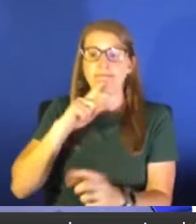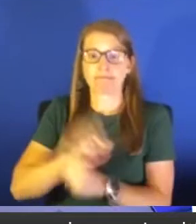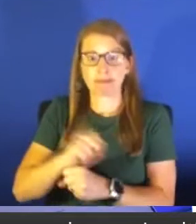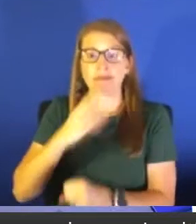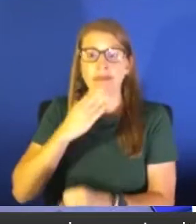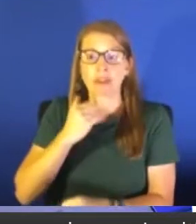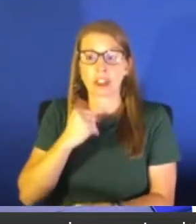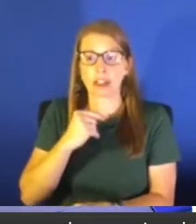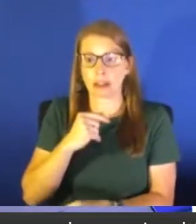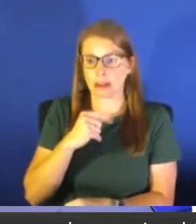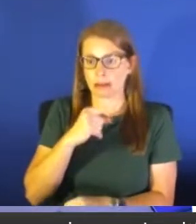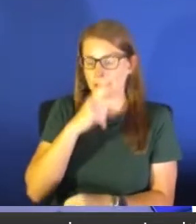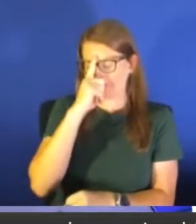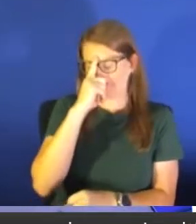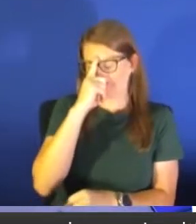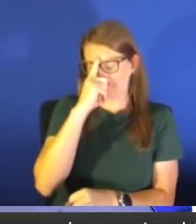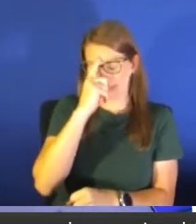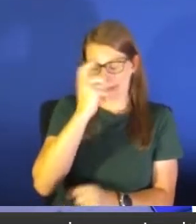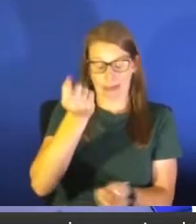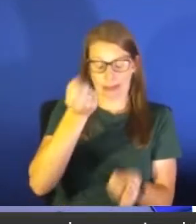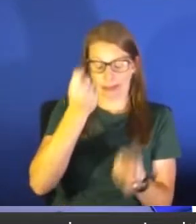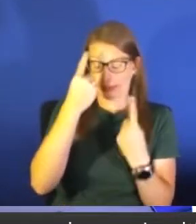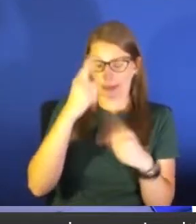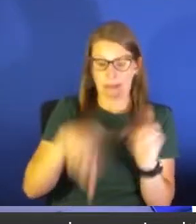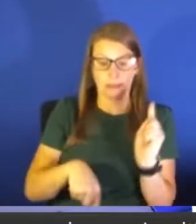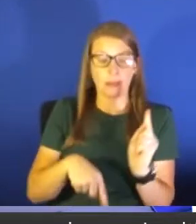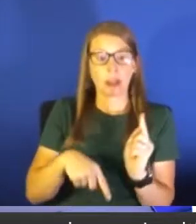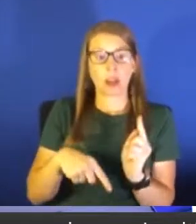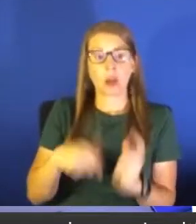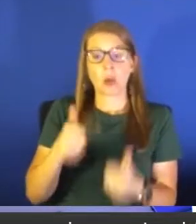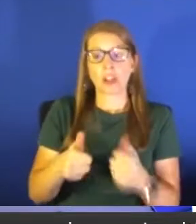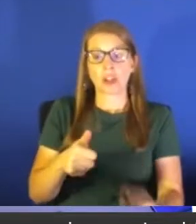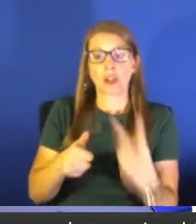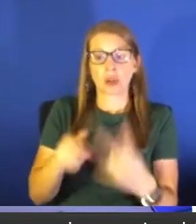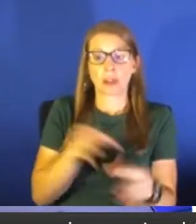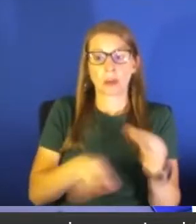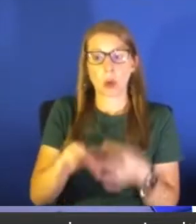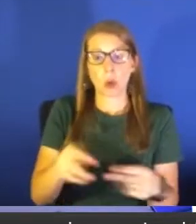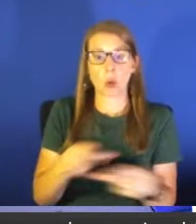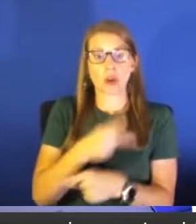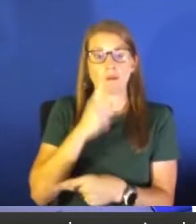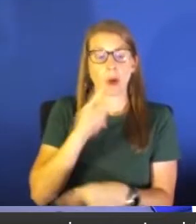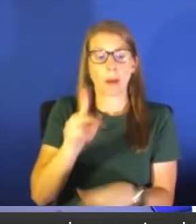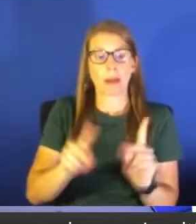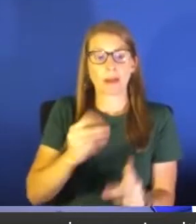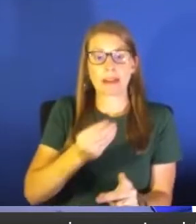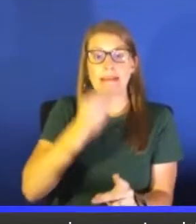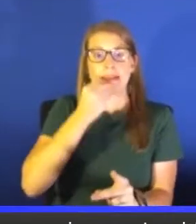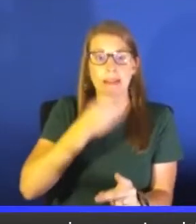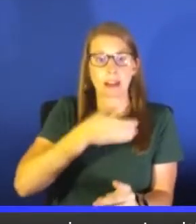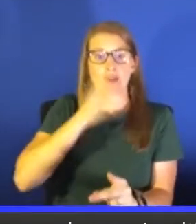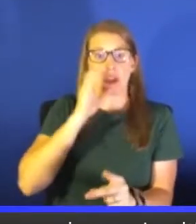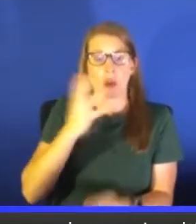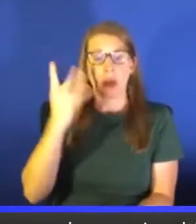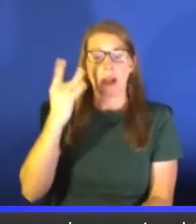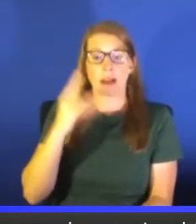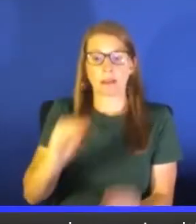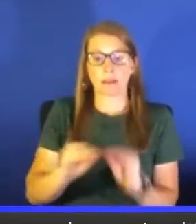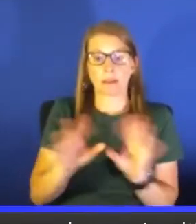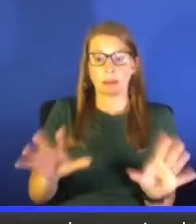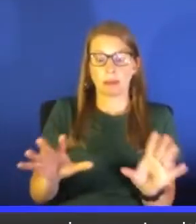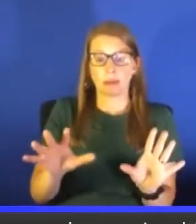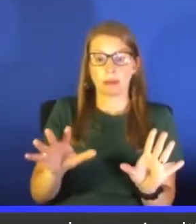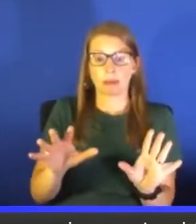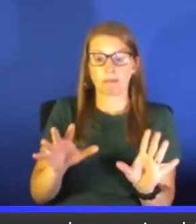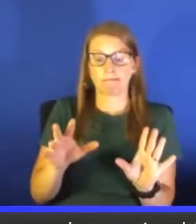brain around that. So Dr. Taylor, which 2 substitutes are the worst for people to eat and drink, and why? Well, obviously we've not done head-to-head studies